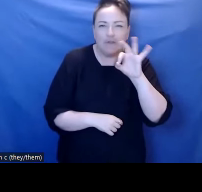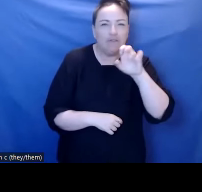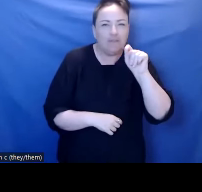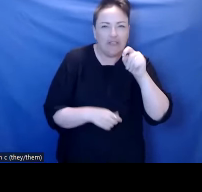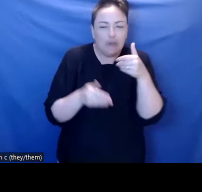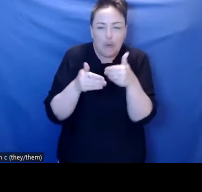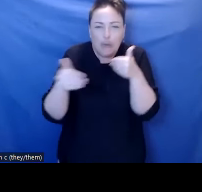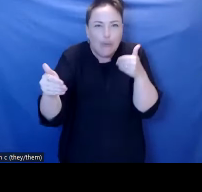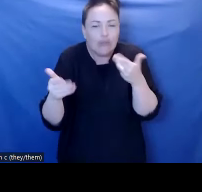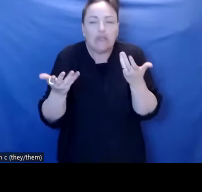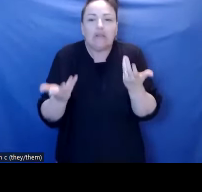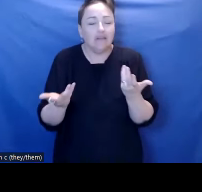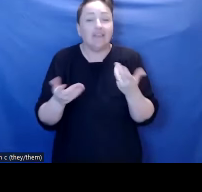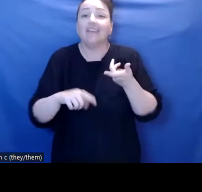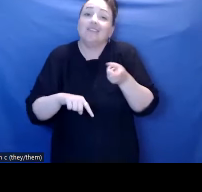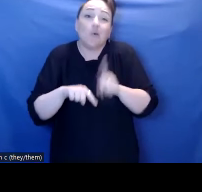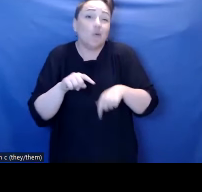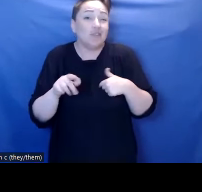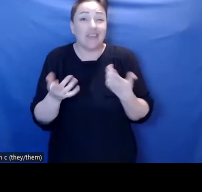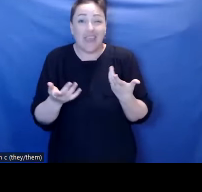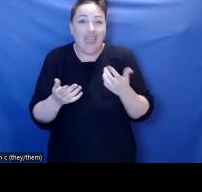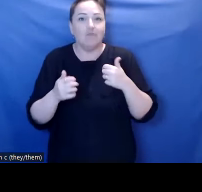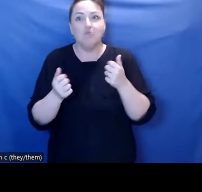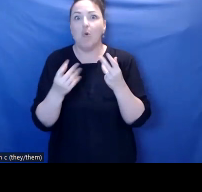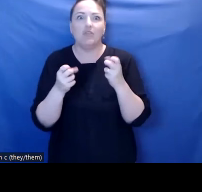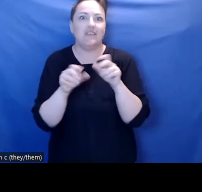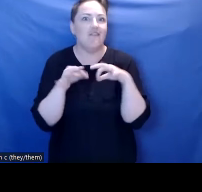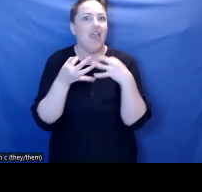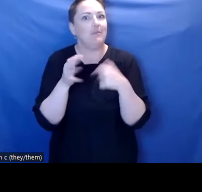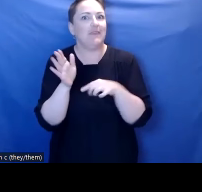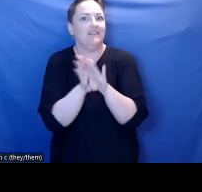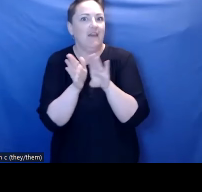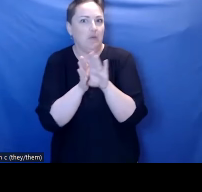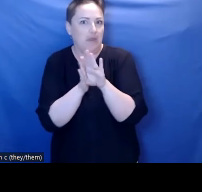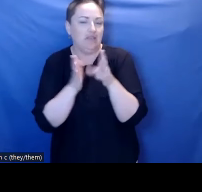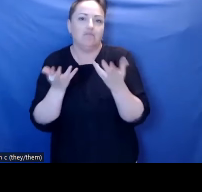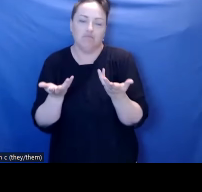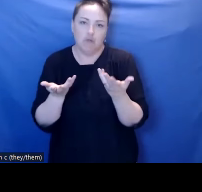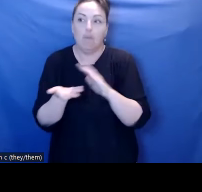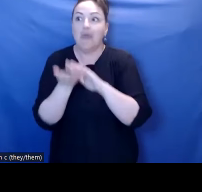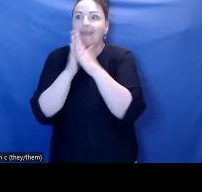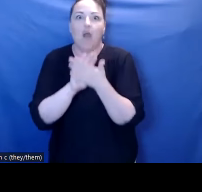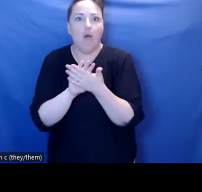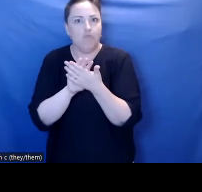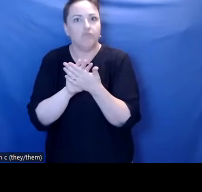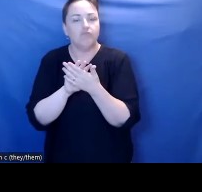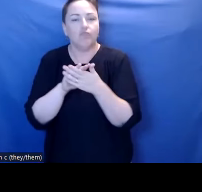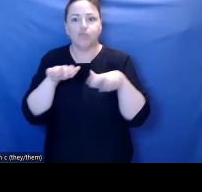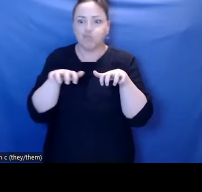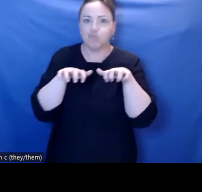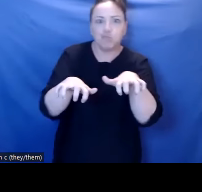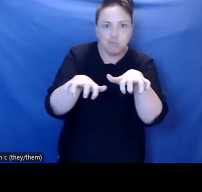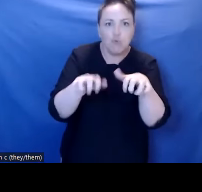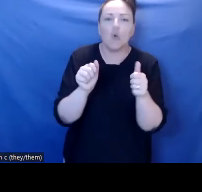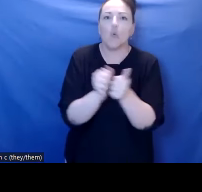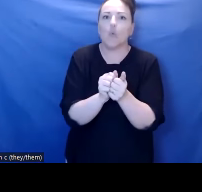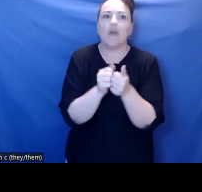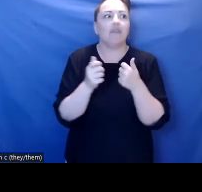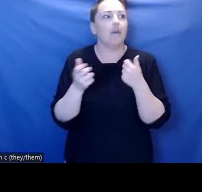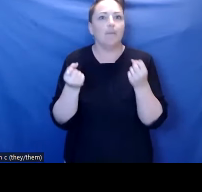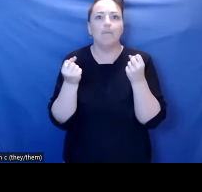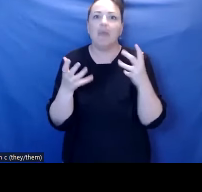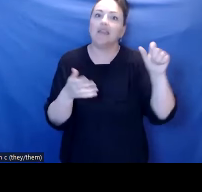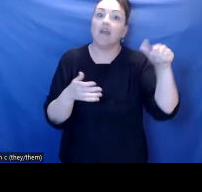a multi-family residential development, but could be potentially consolidated with additional sites to have a large development parcel?